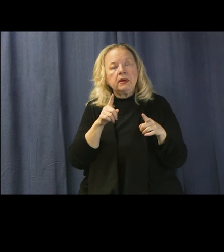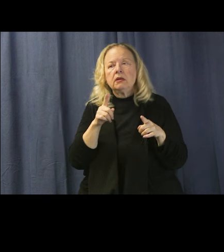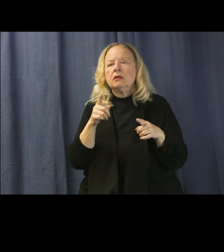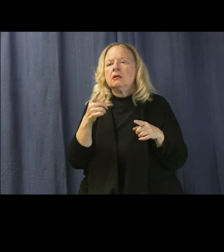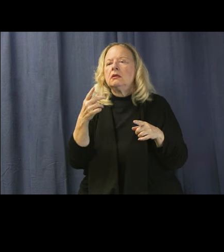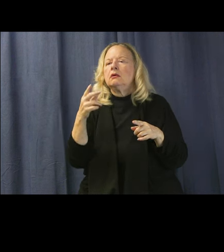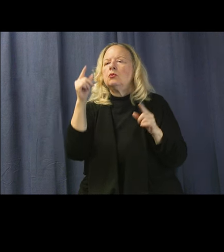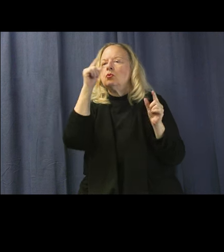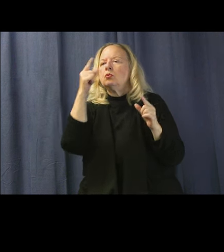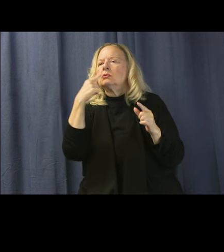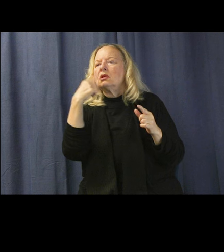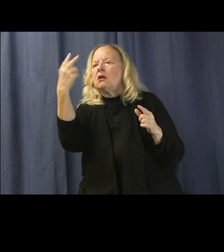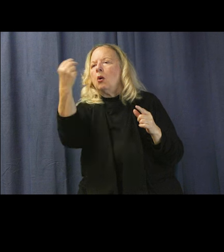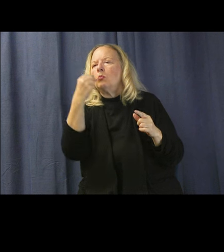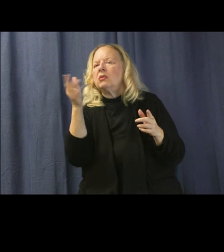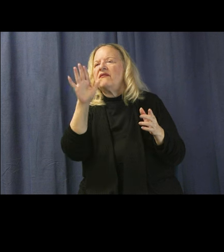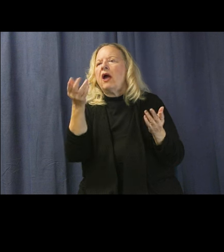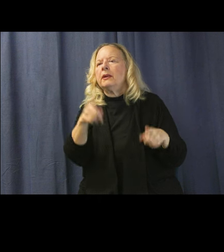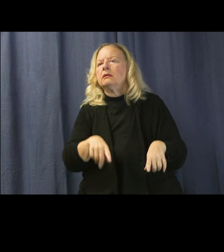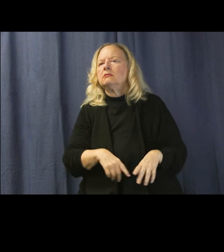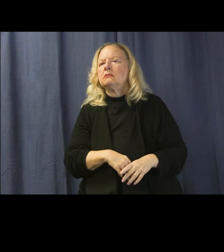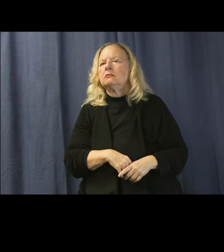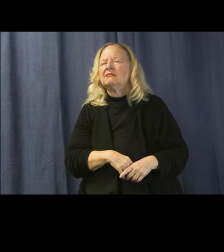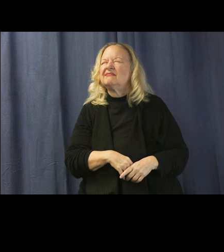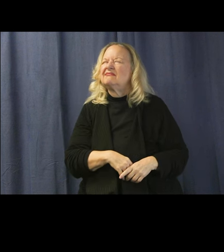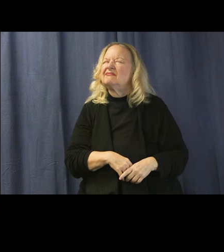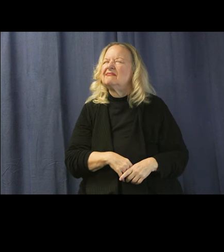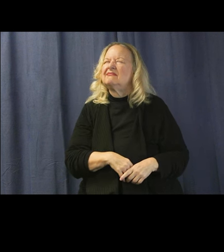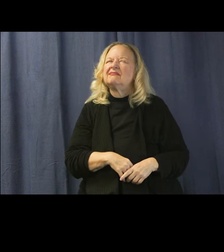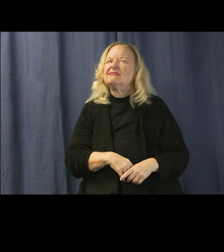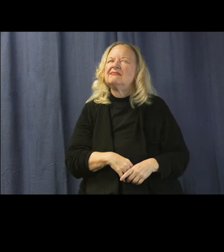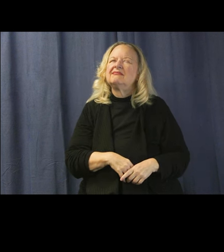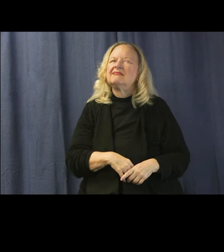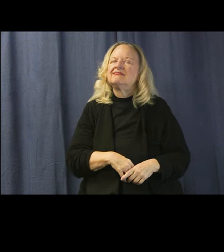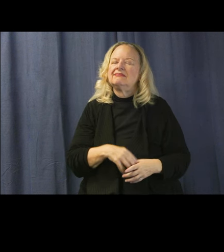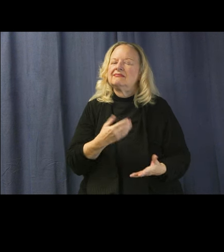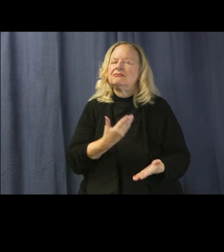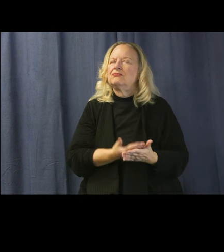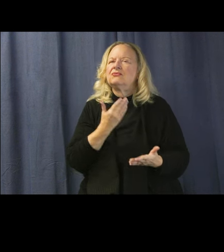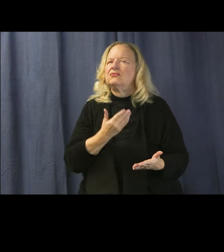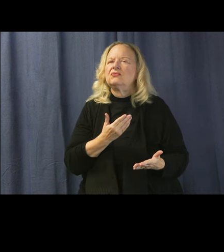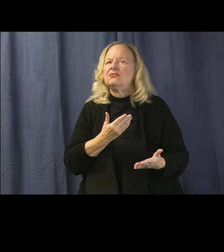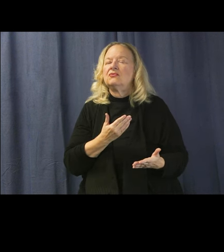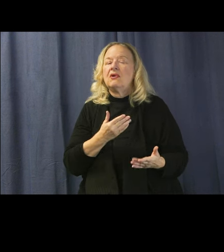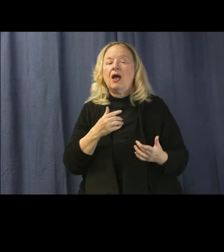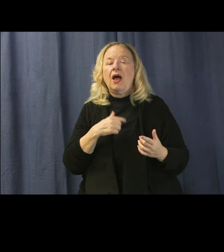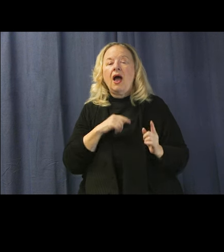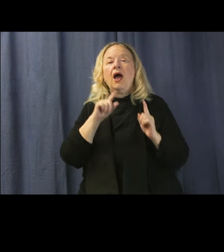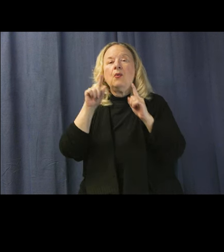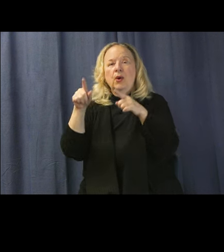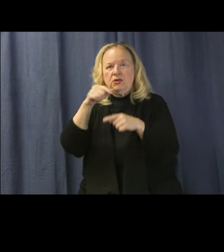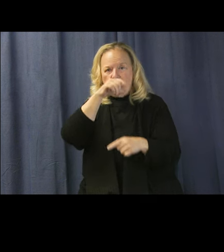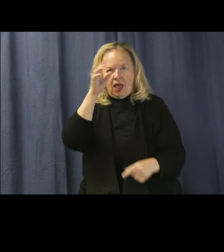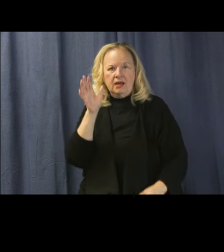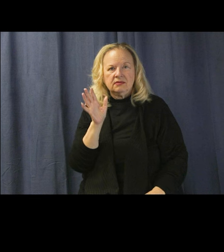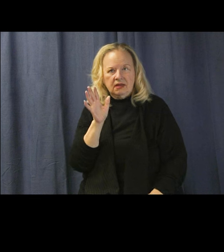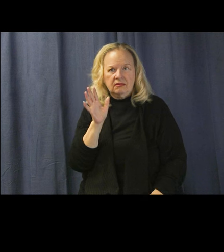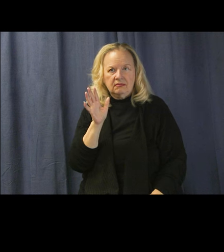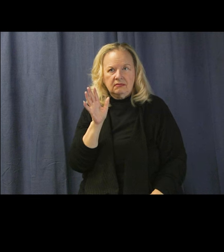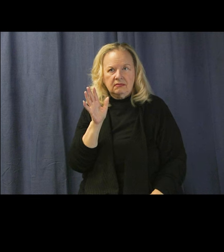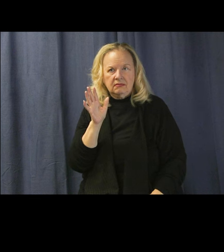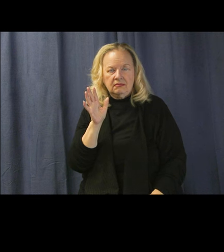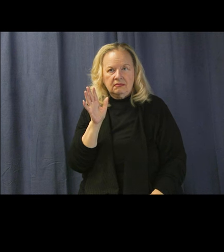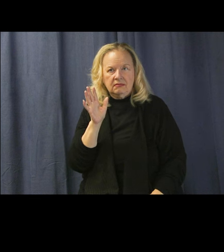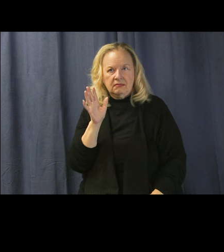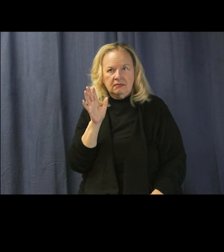from geology is that a global flood never happened. Well, you know what? I've been to Alaska